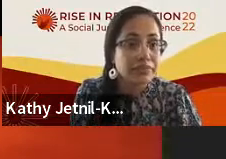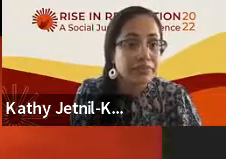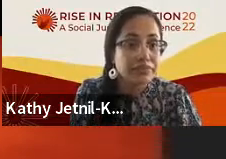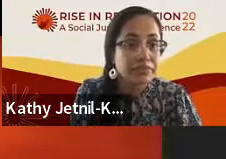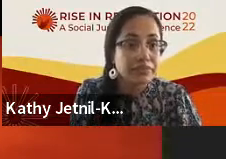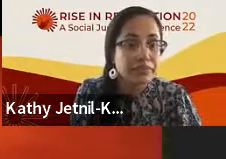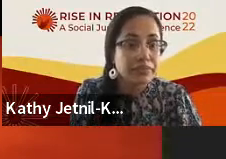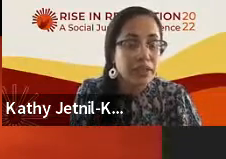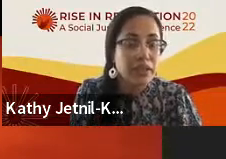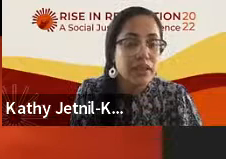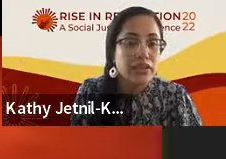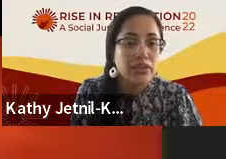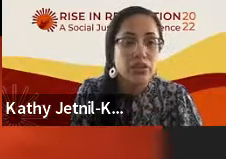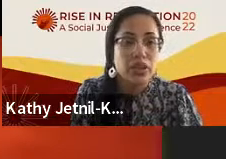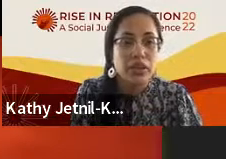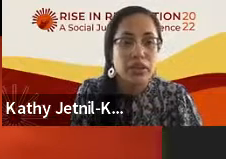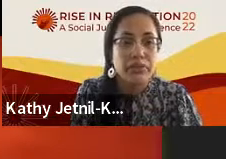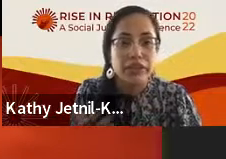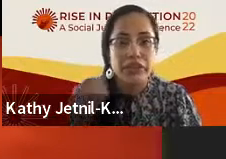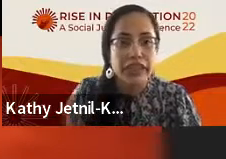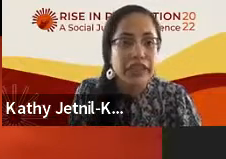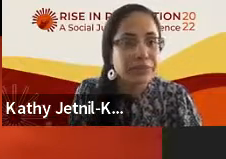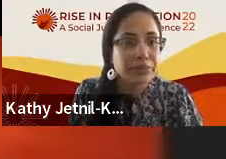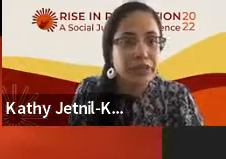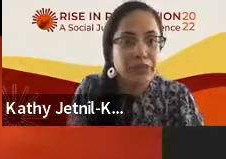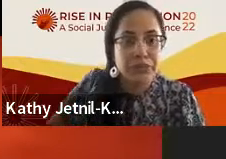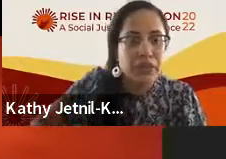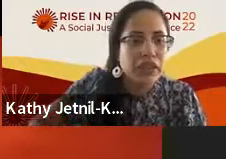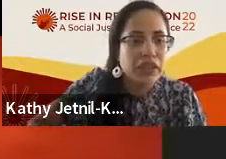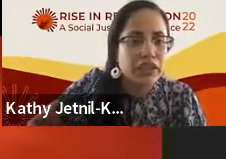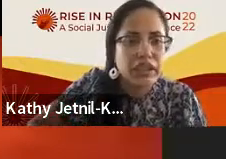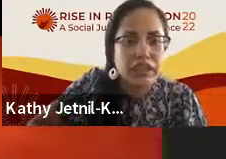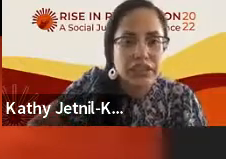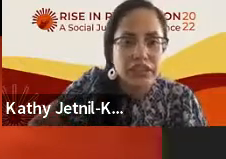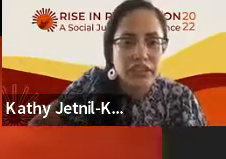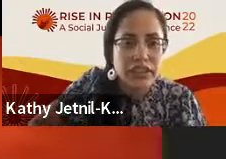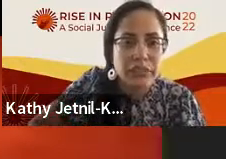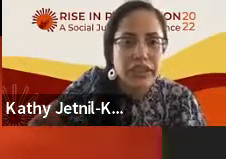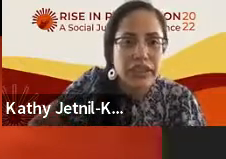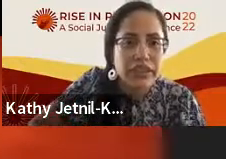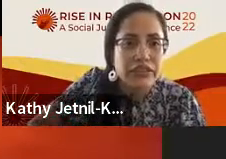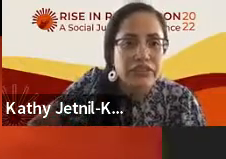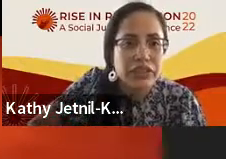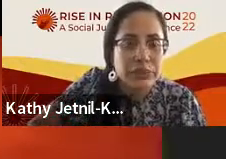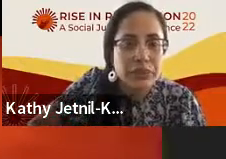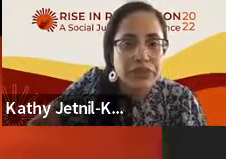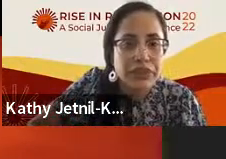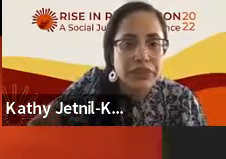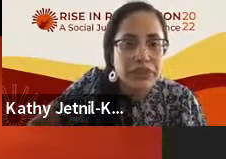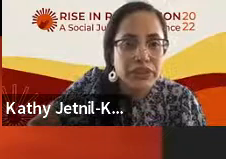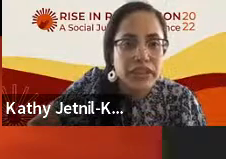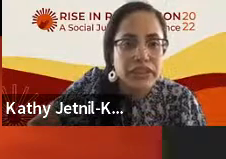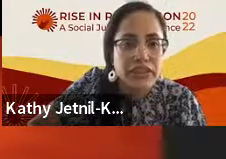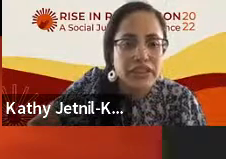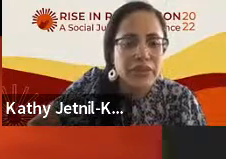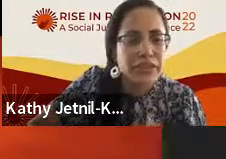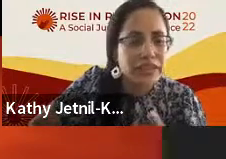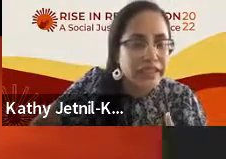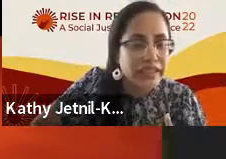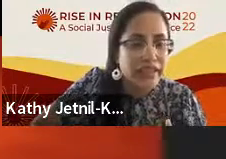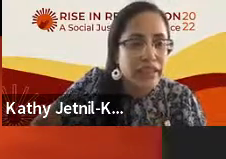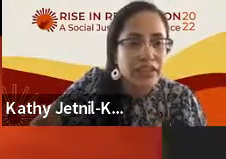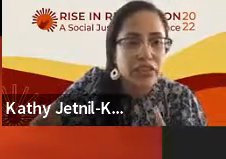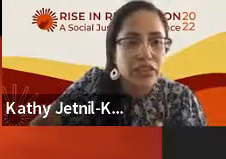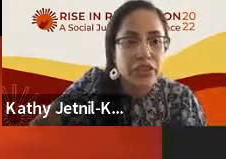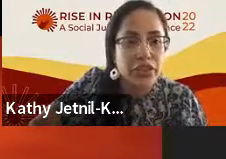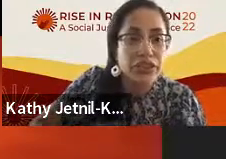ocean. So if you can Layla, could you guys play the first poem video? So that's, the